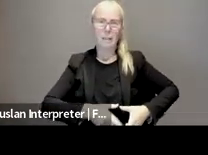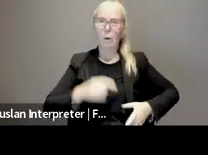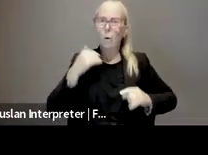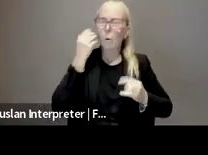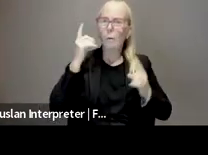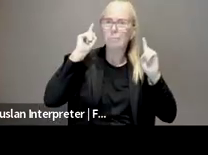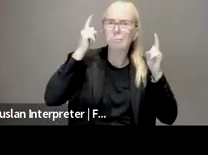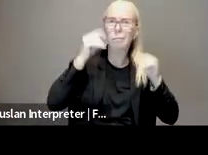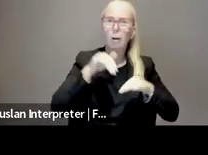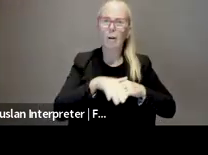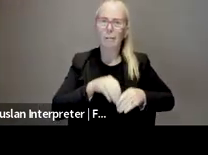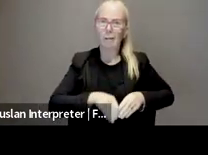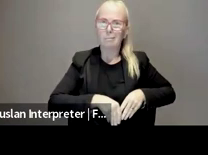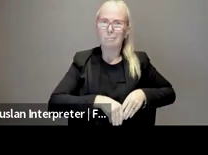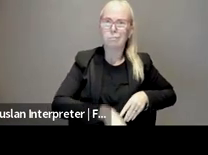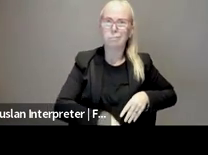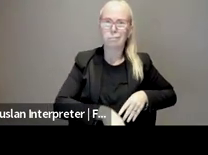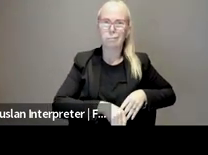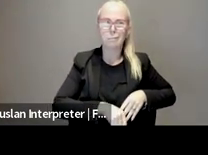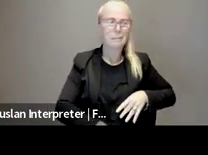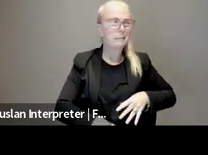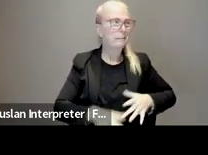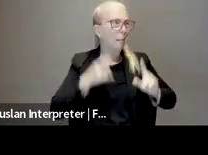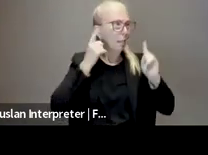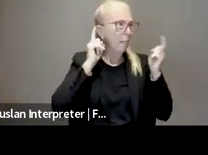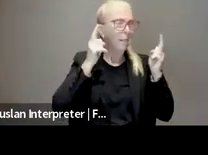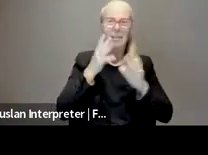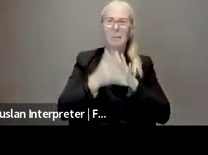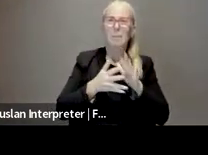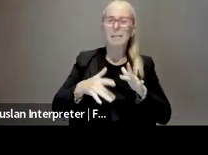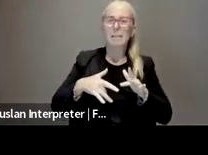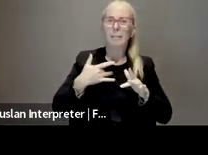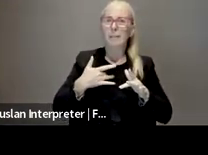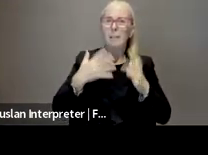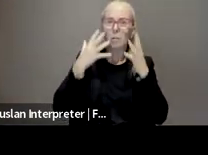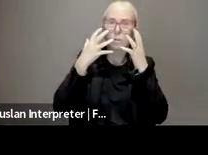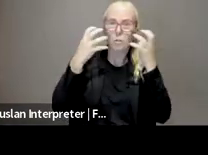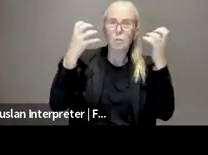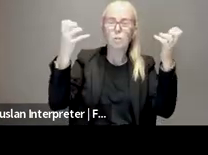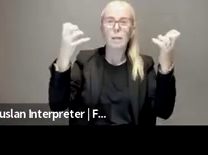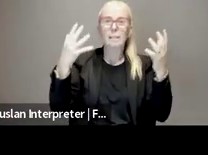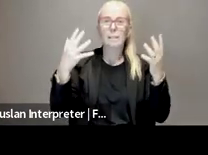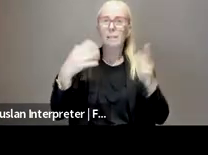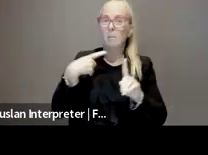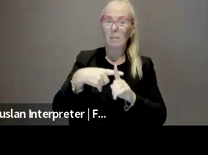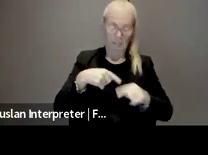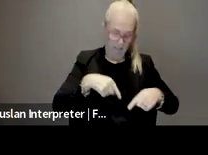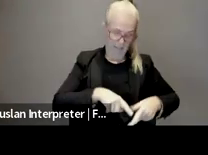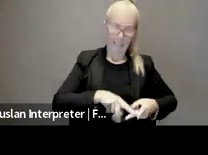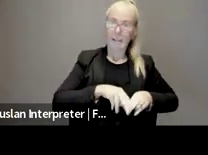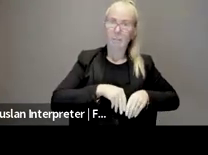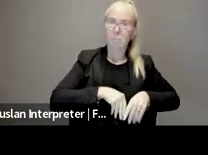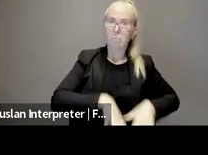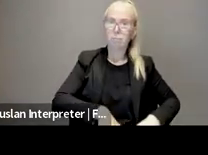their self-esteem, with the added stress of associated health risks. These leaks often lead to individuals exceeding their monthly allowance